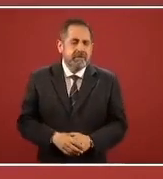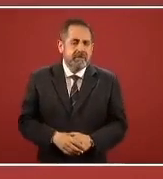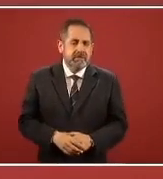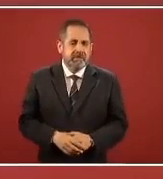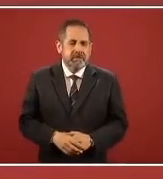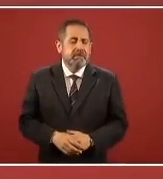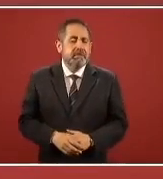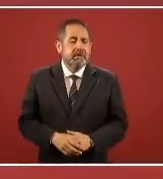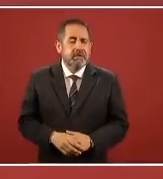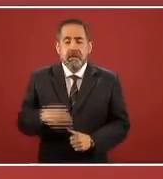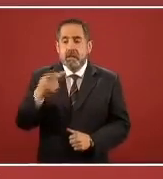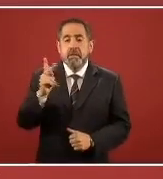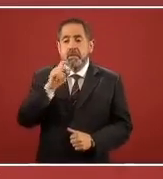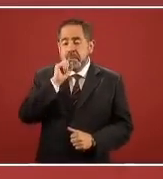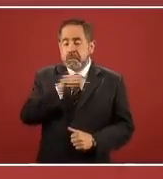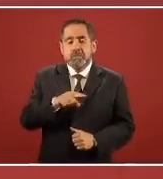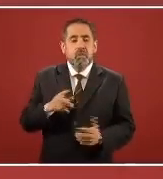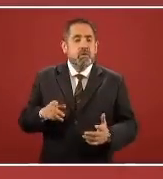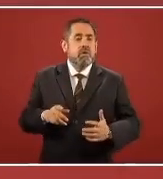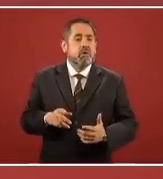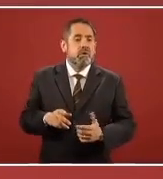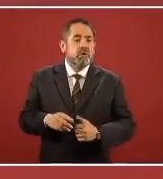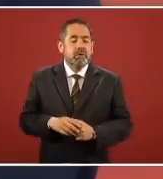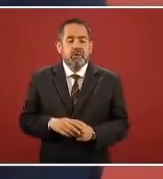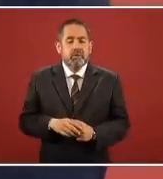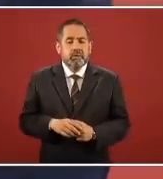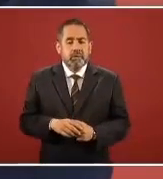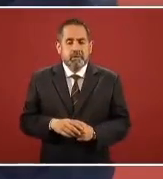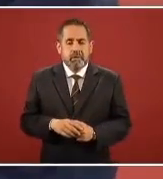Pero es por lo mismo, ¿no? La